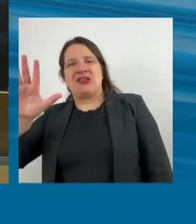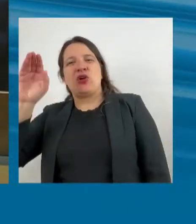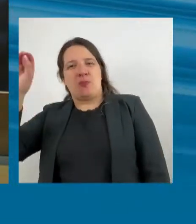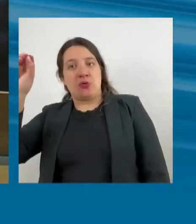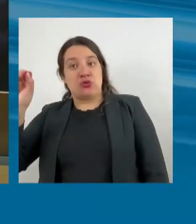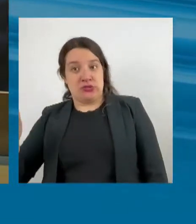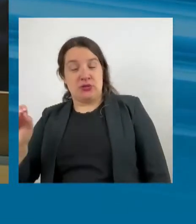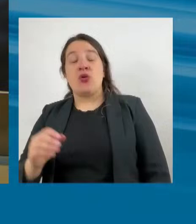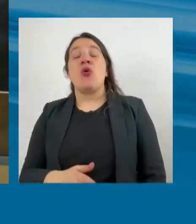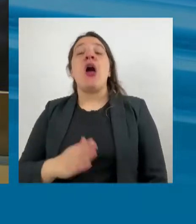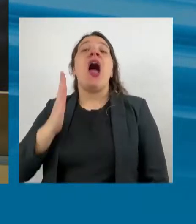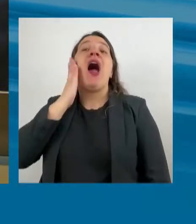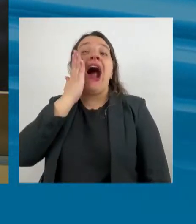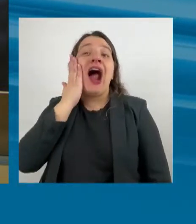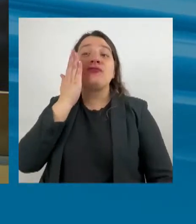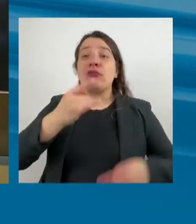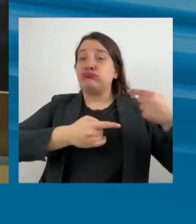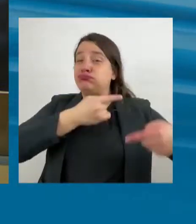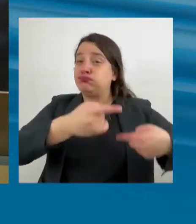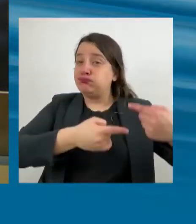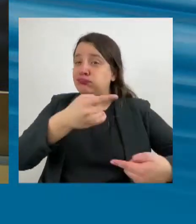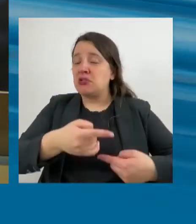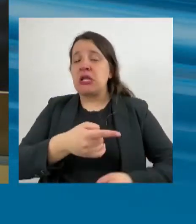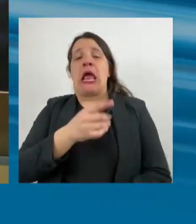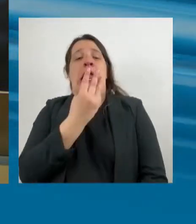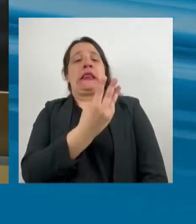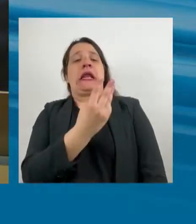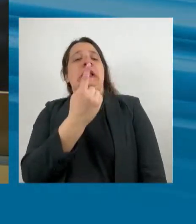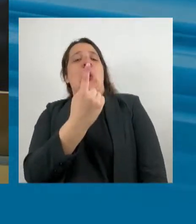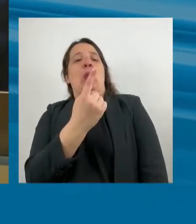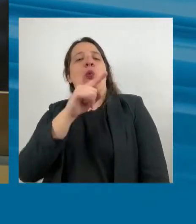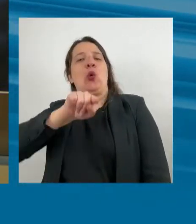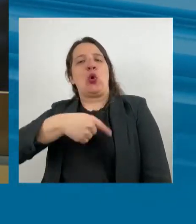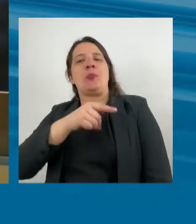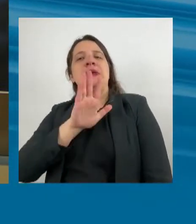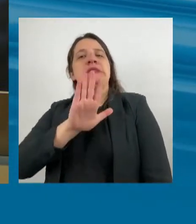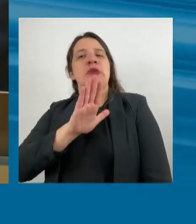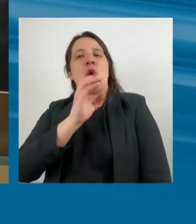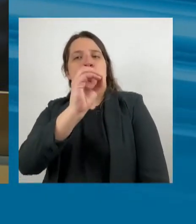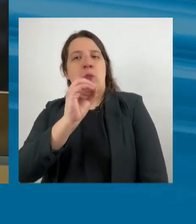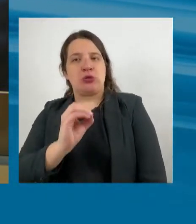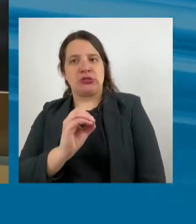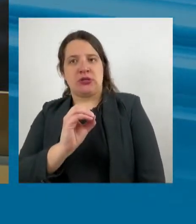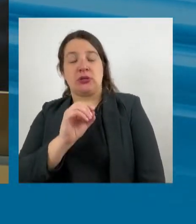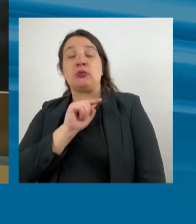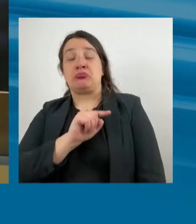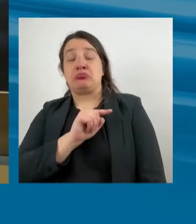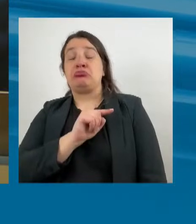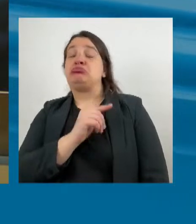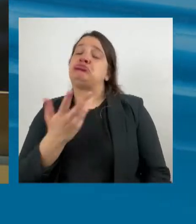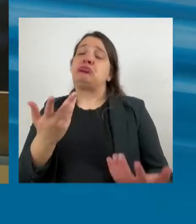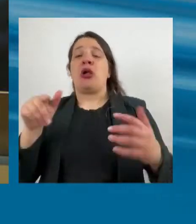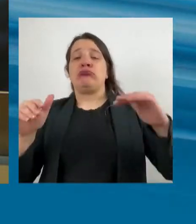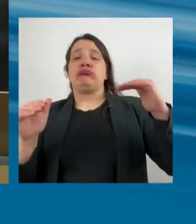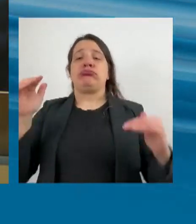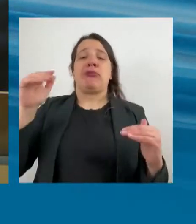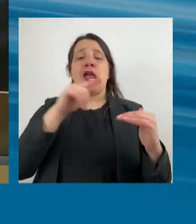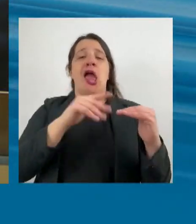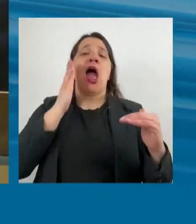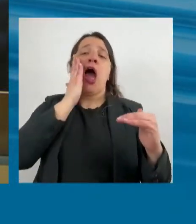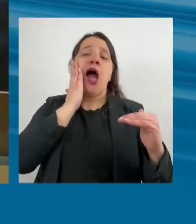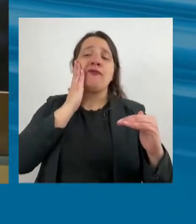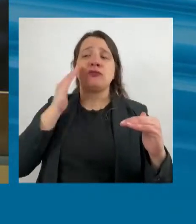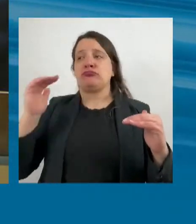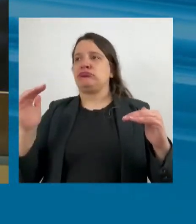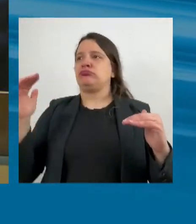higher education was much more, and the number of students for Afro descent